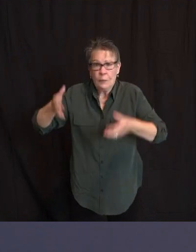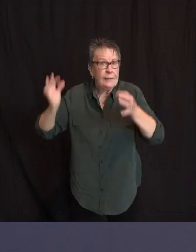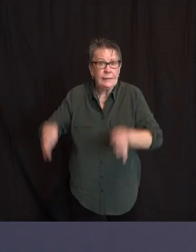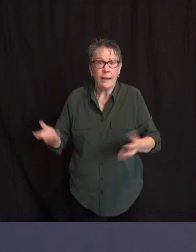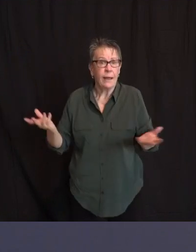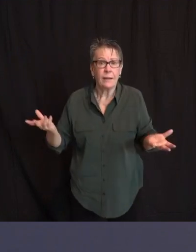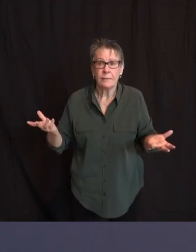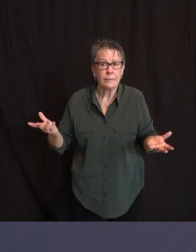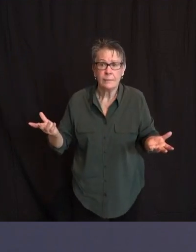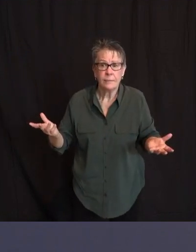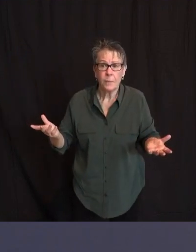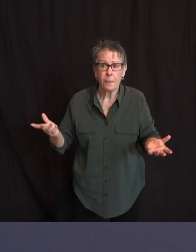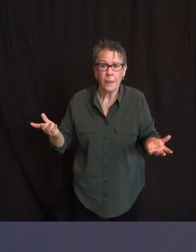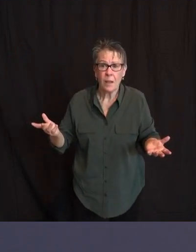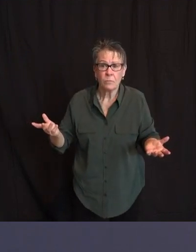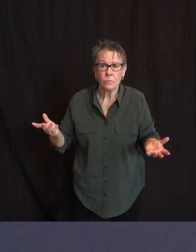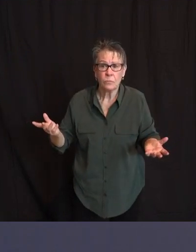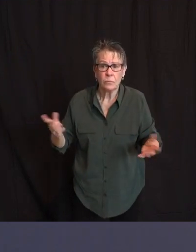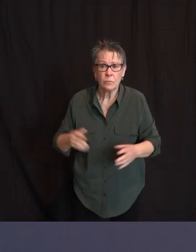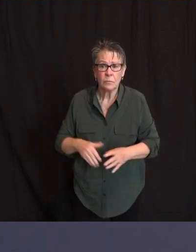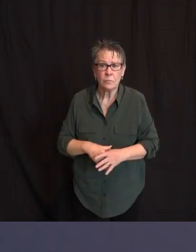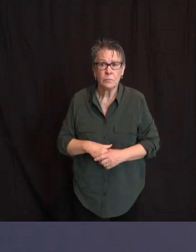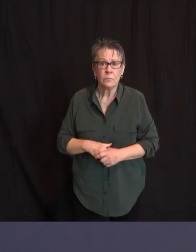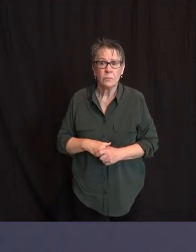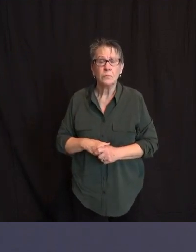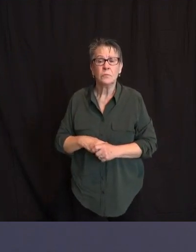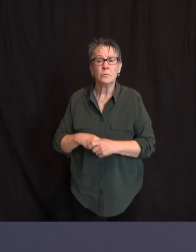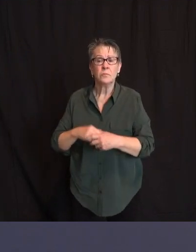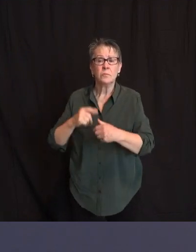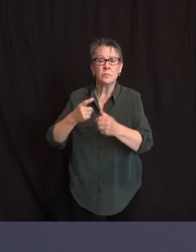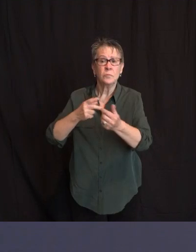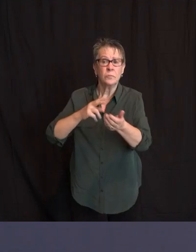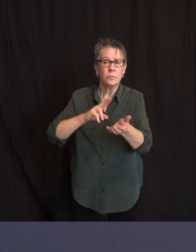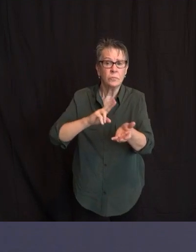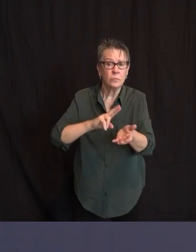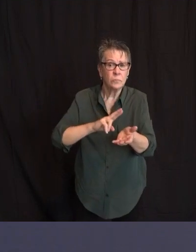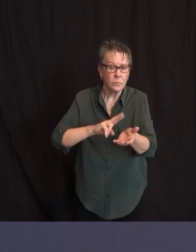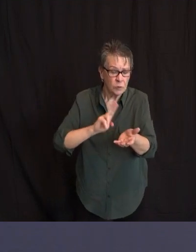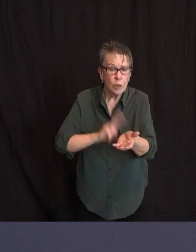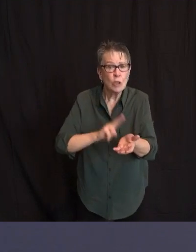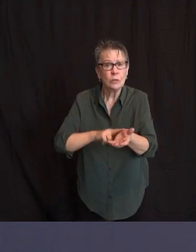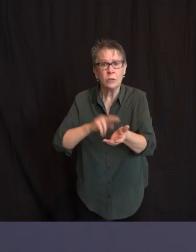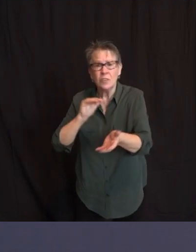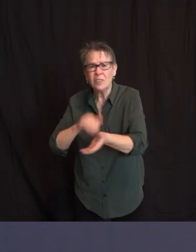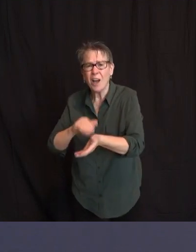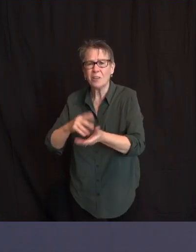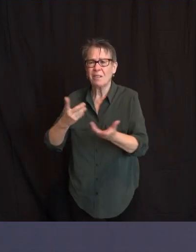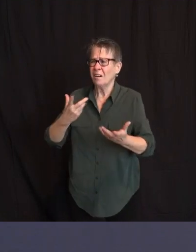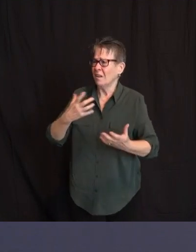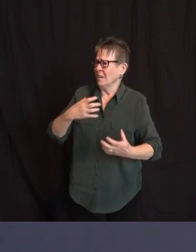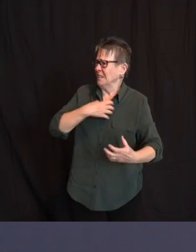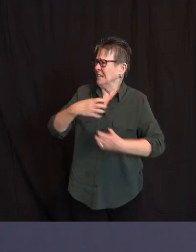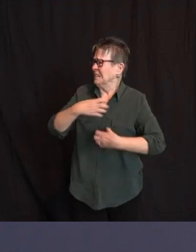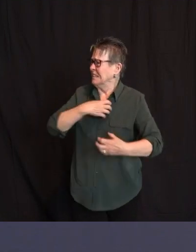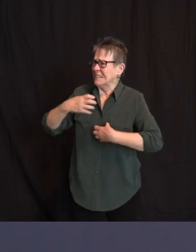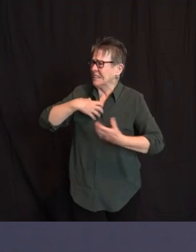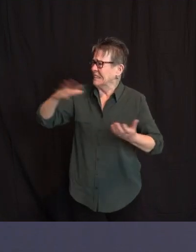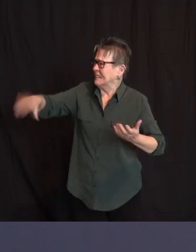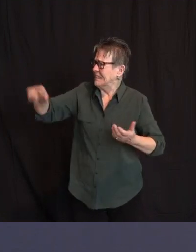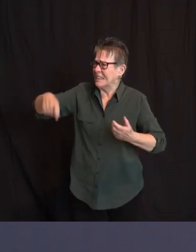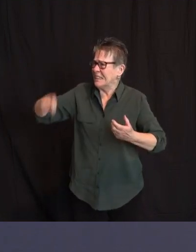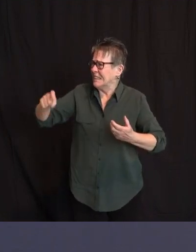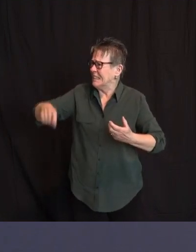right. So again, I have a lot of empathy for both sides of the equation, and I just think we'll just have to stick together